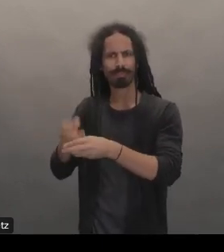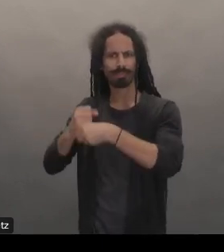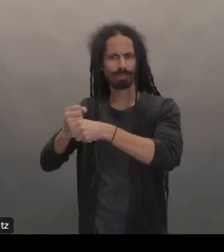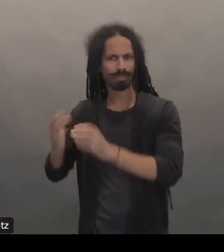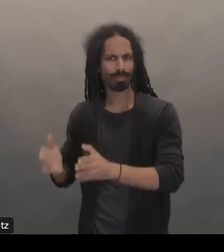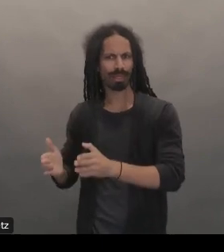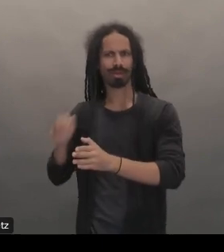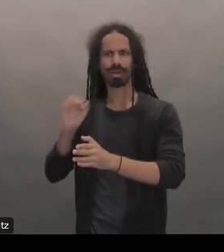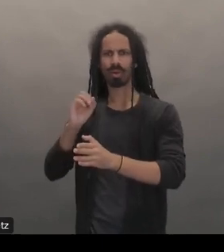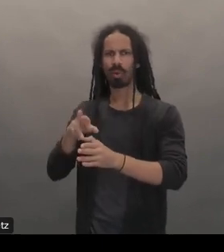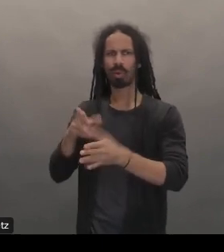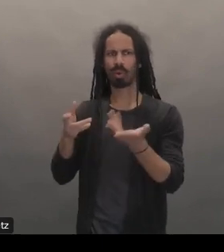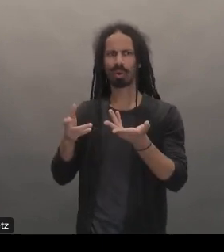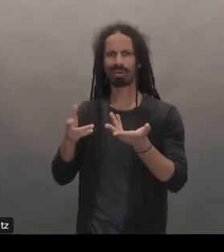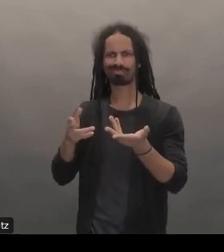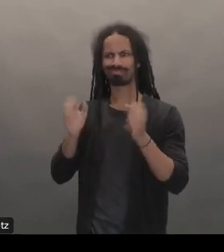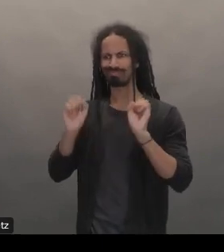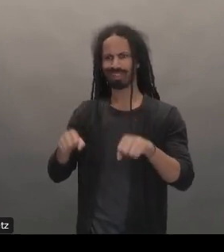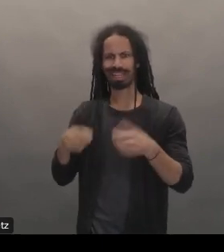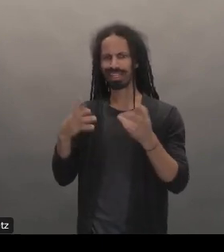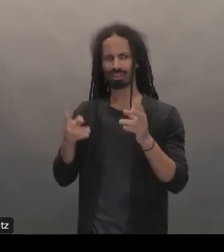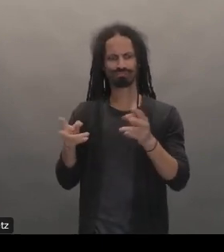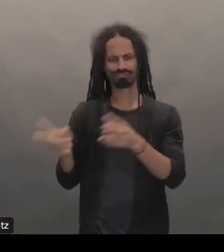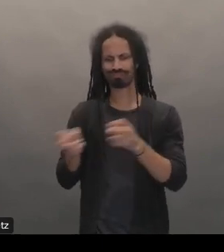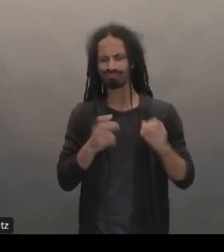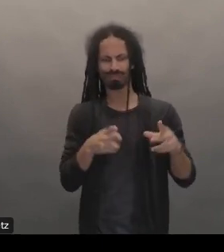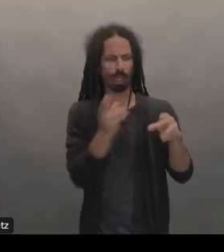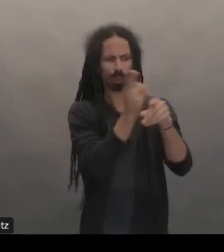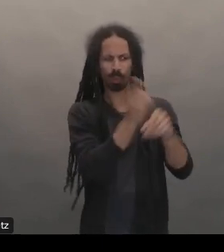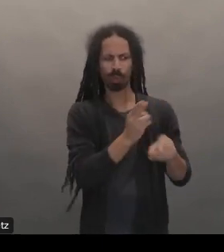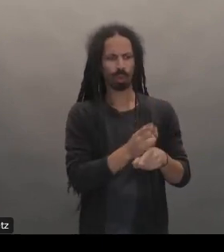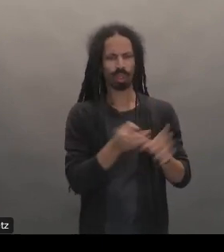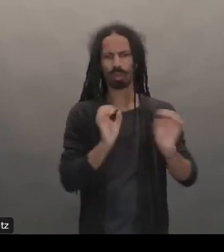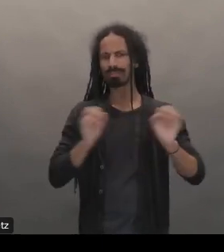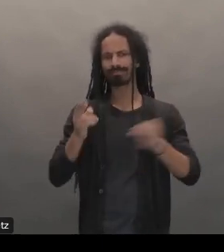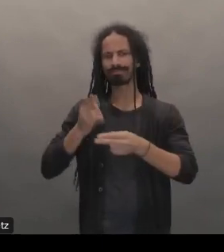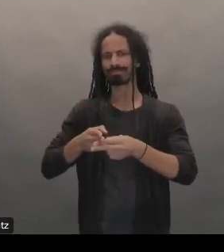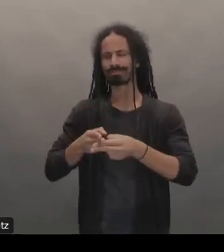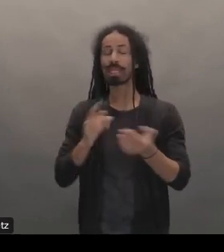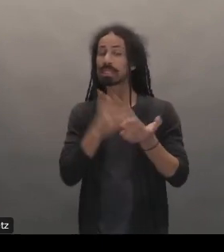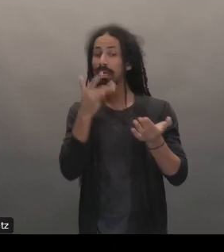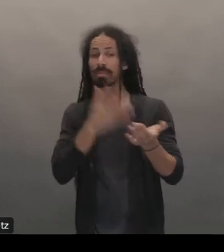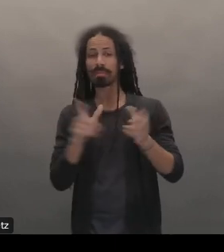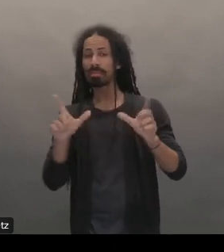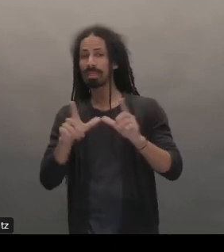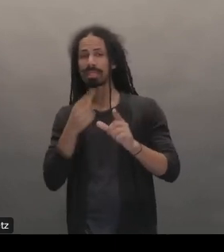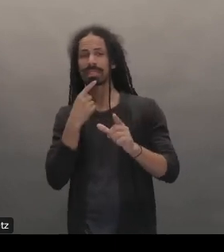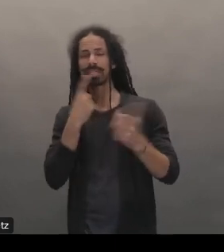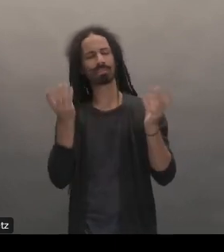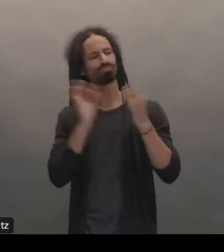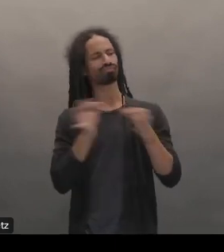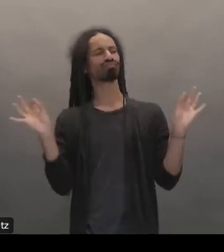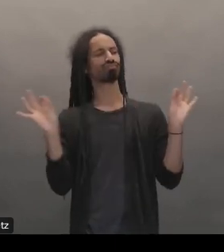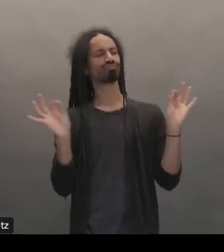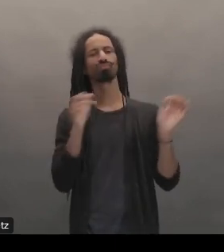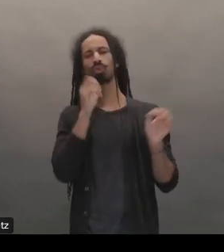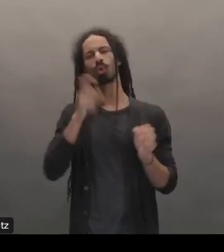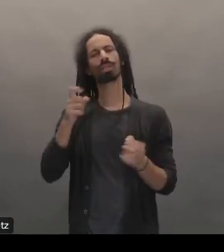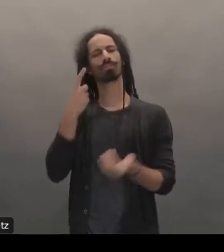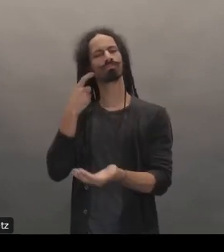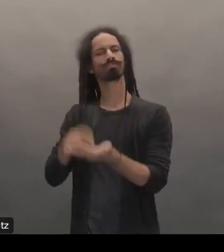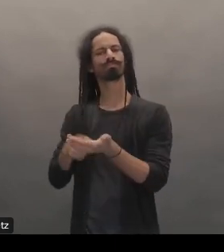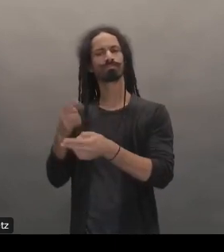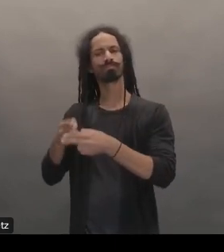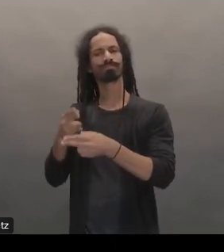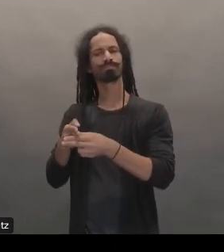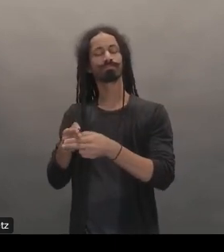this material or not? So some licenses just say it's free, anyone can use it, no attribution required. Some say